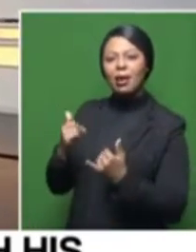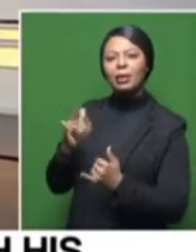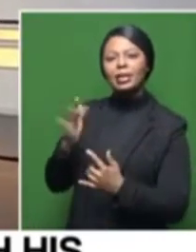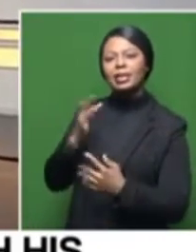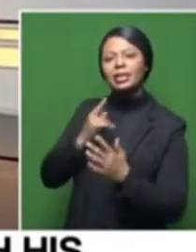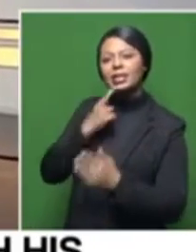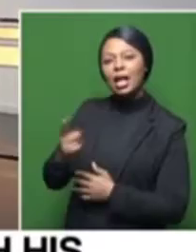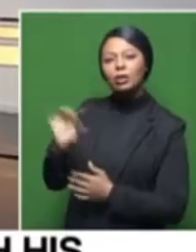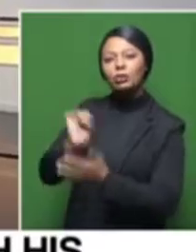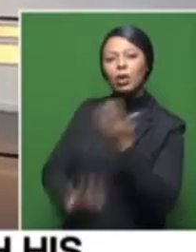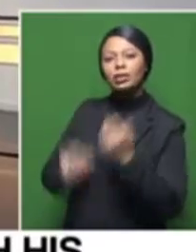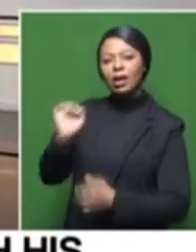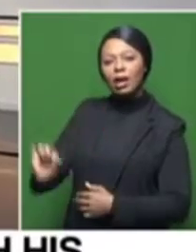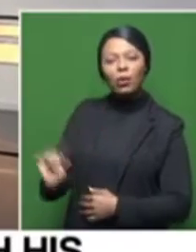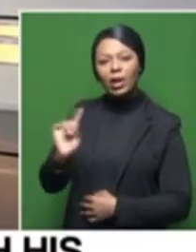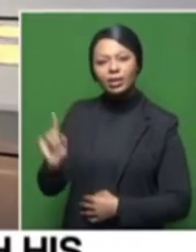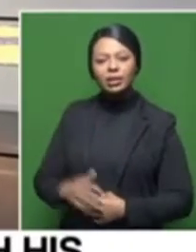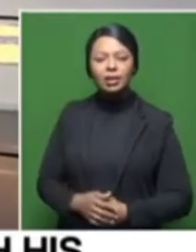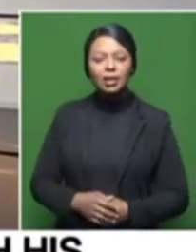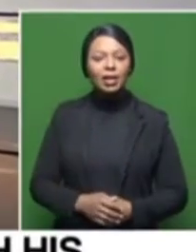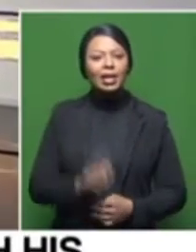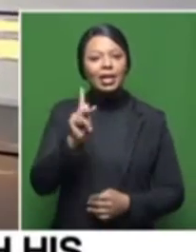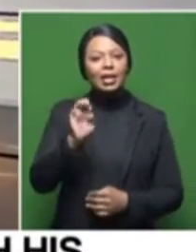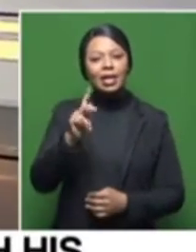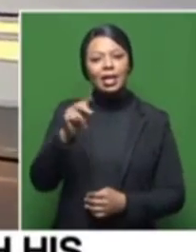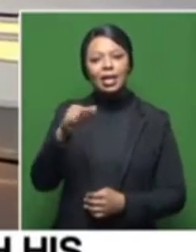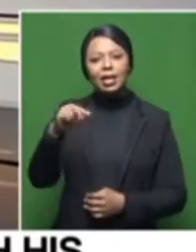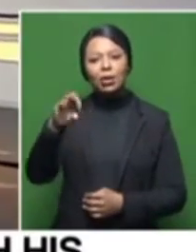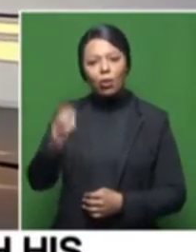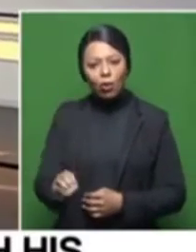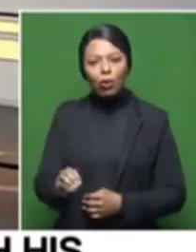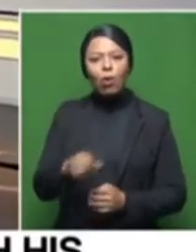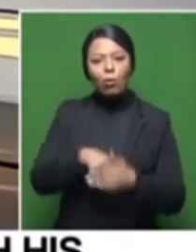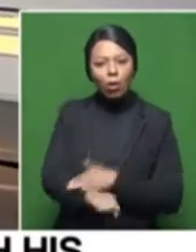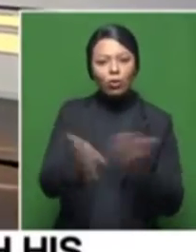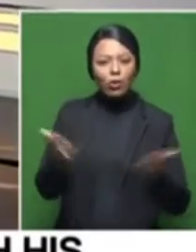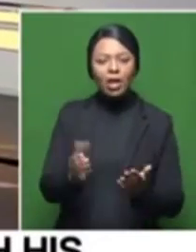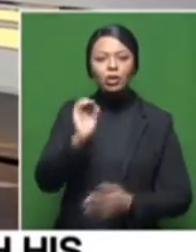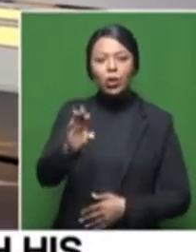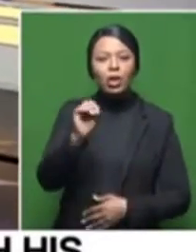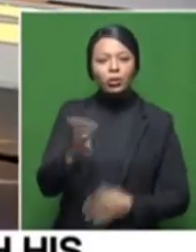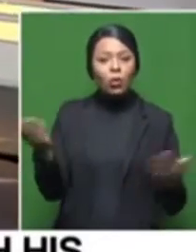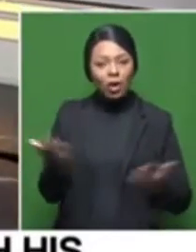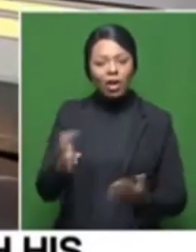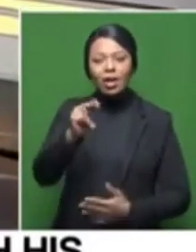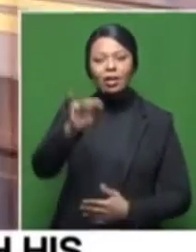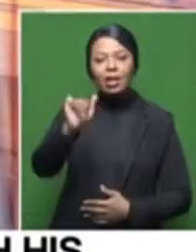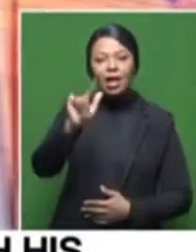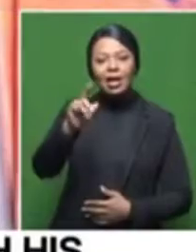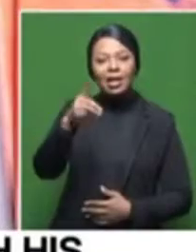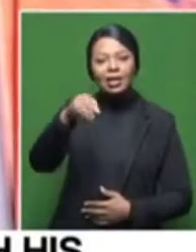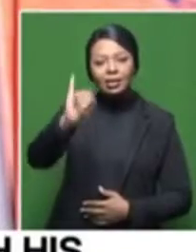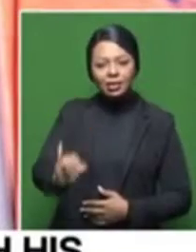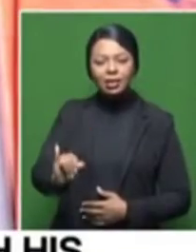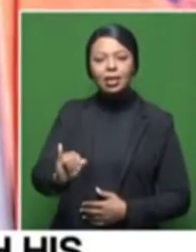What story needs to be told? Kekelingo is a young man that was born in Soweto, Lady. I was raised by very powerful women.